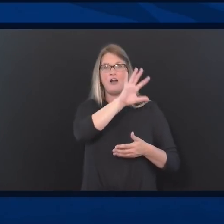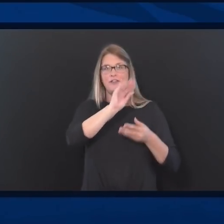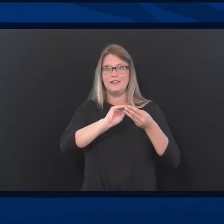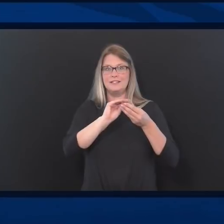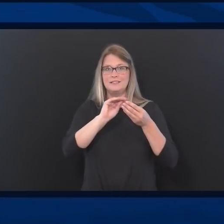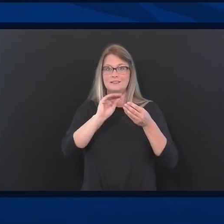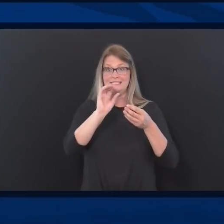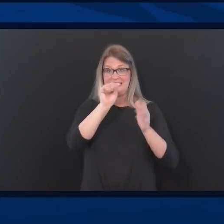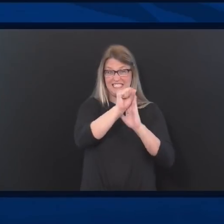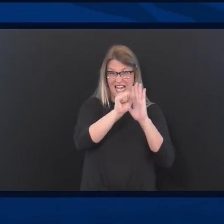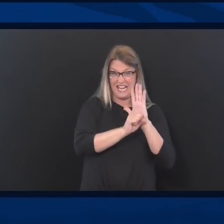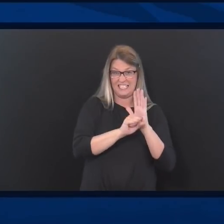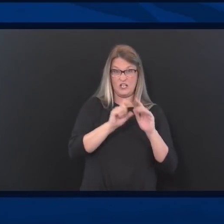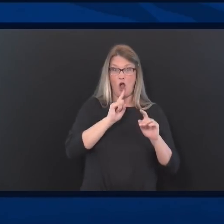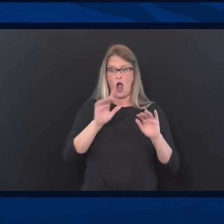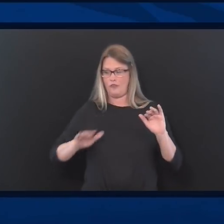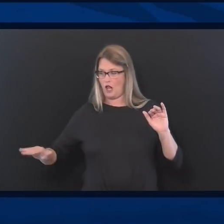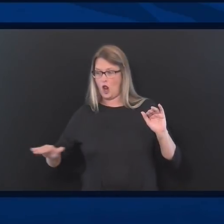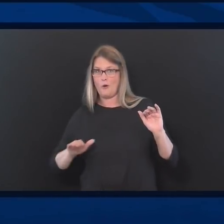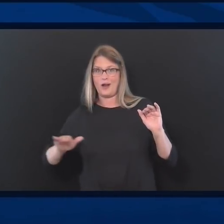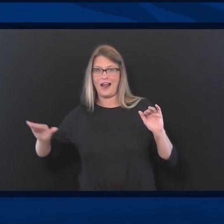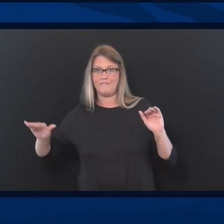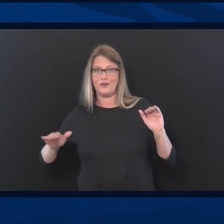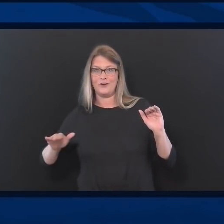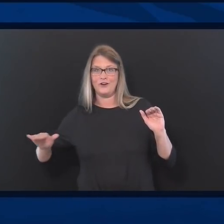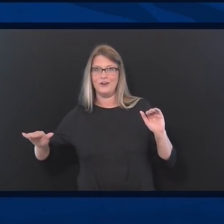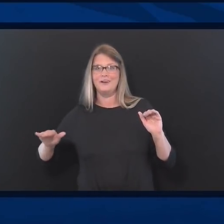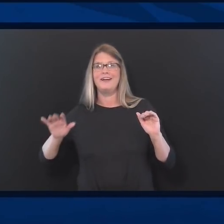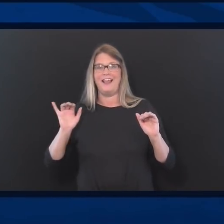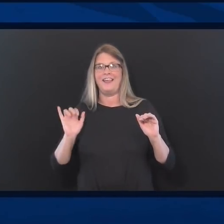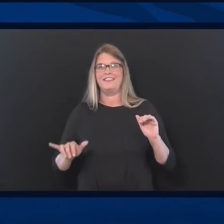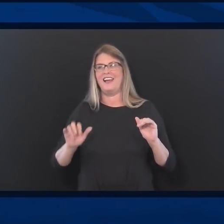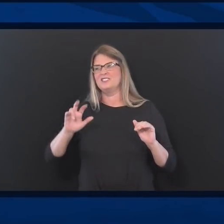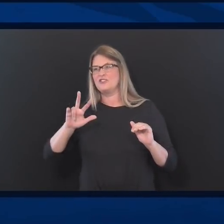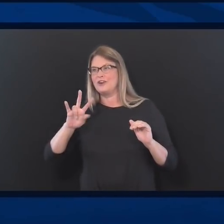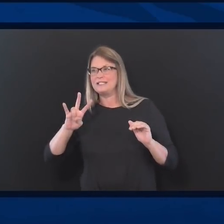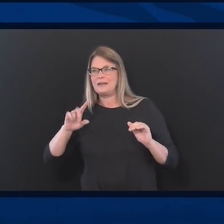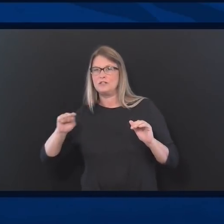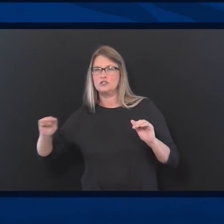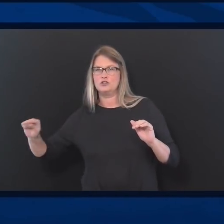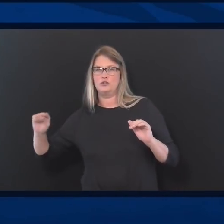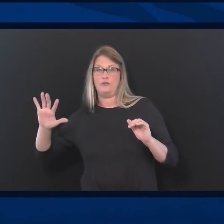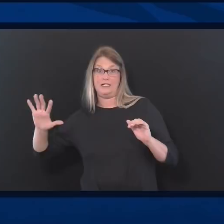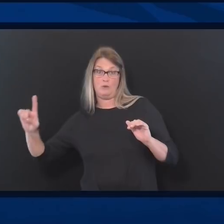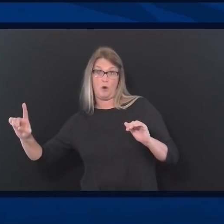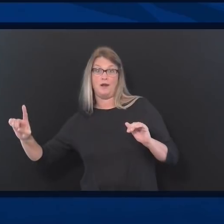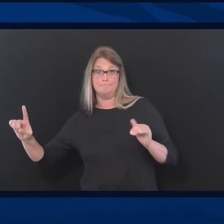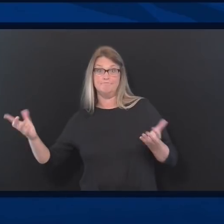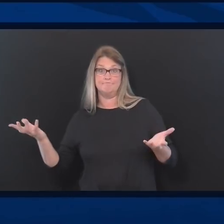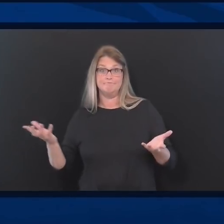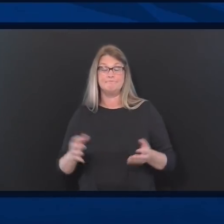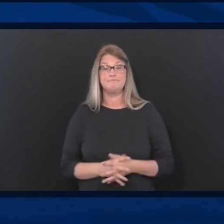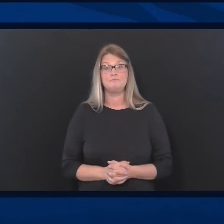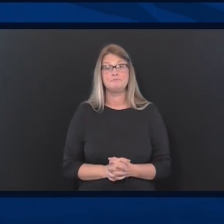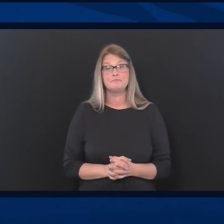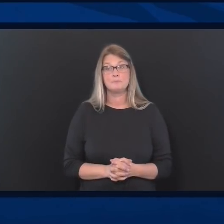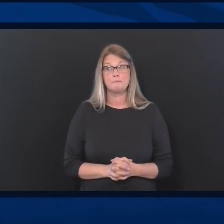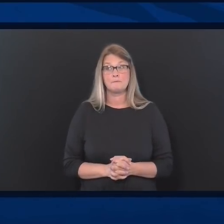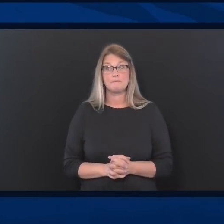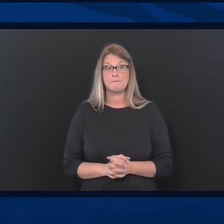the lower level are the states that were from 37th to 51st. Now,